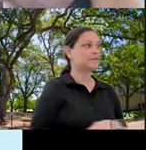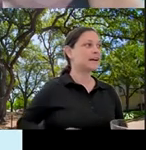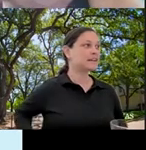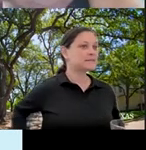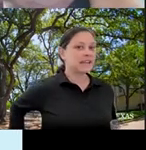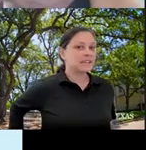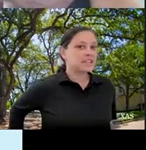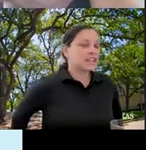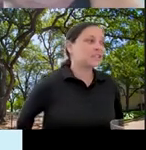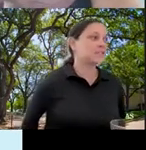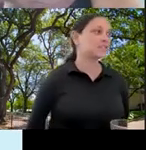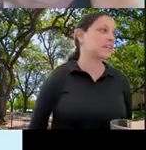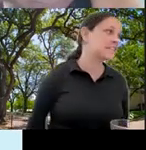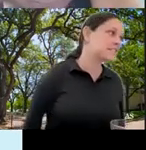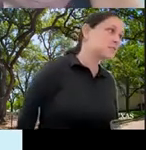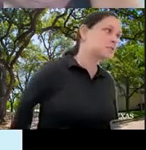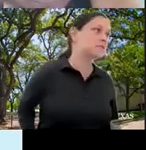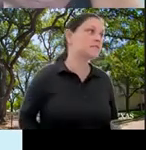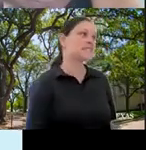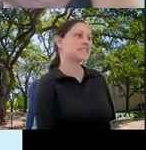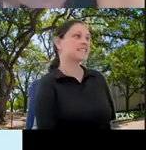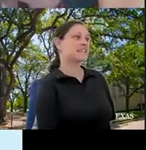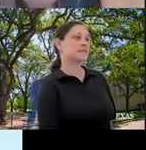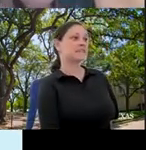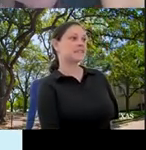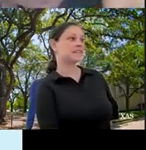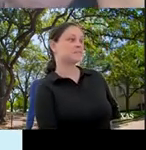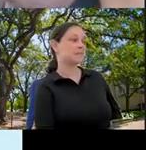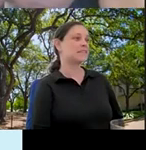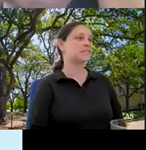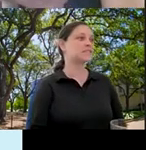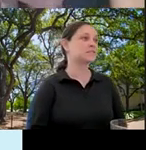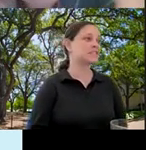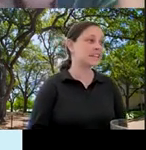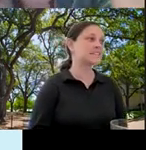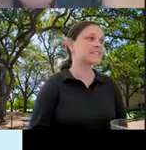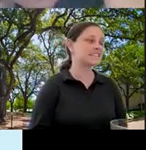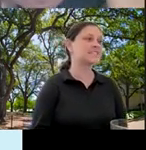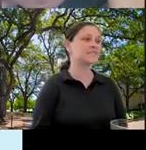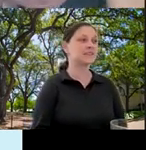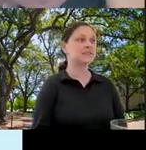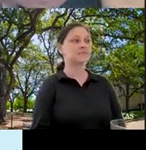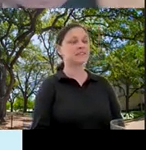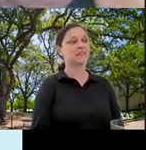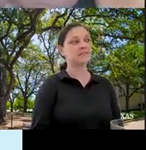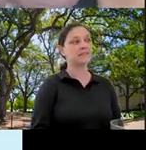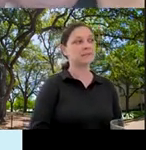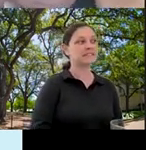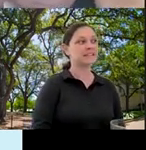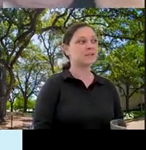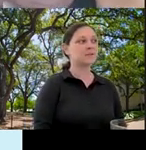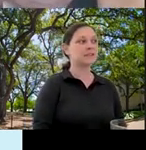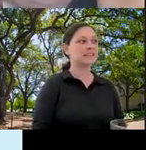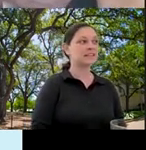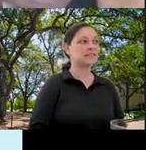Number 5, educational and social services that meet their child's needs are available to all